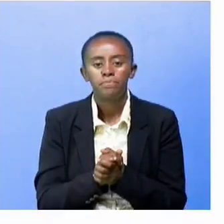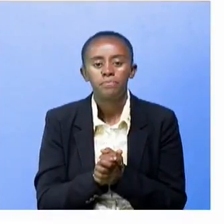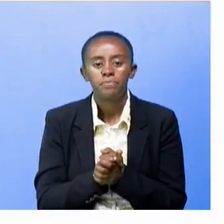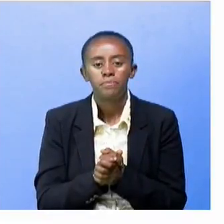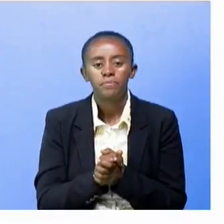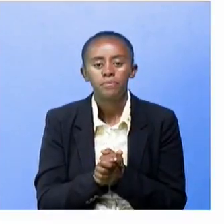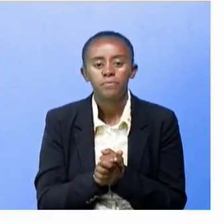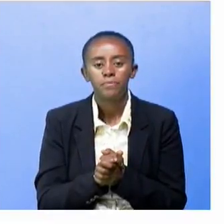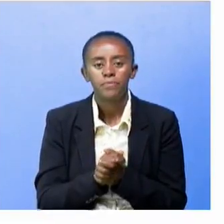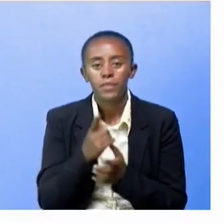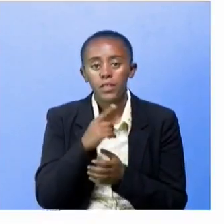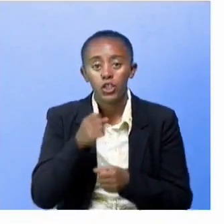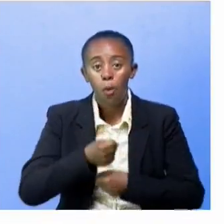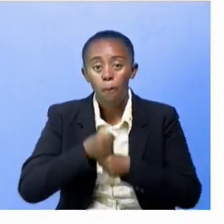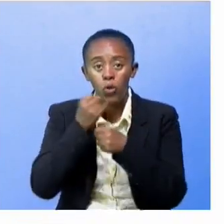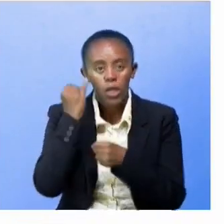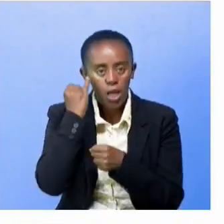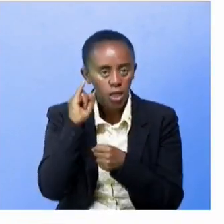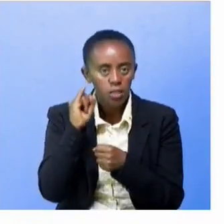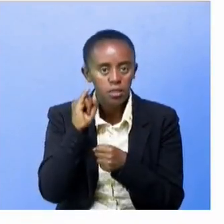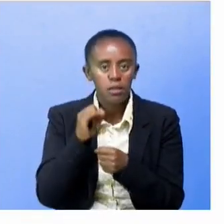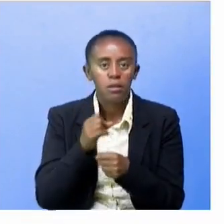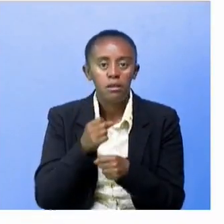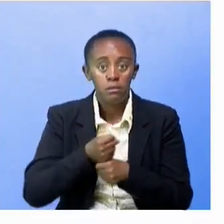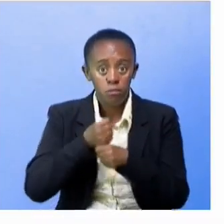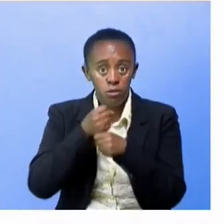The supporting